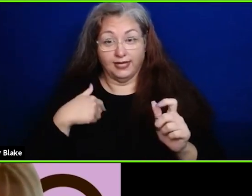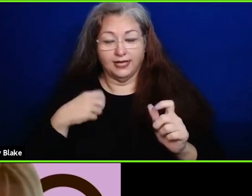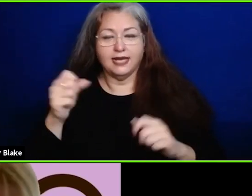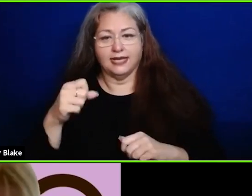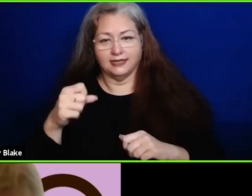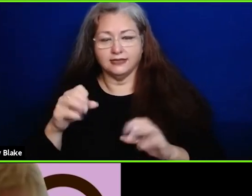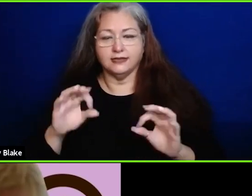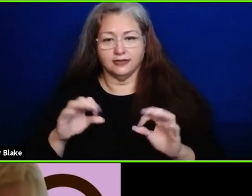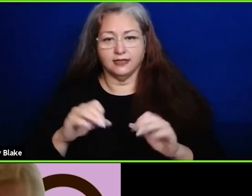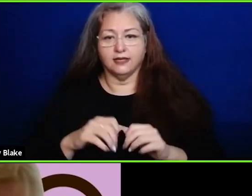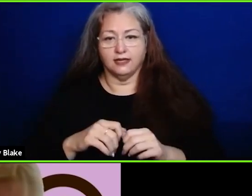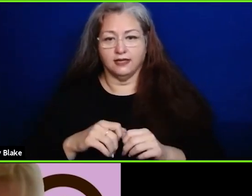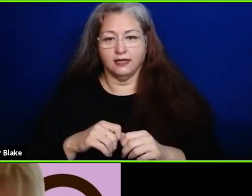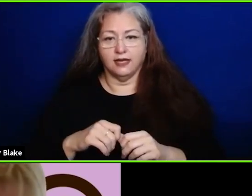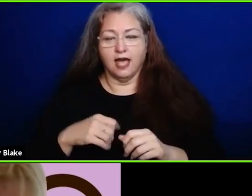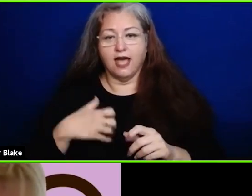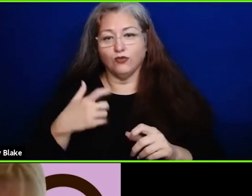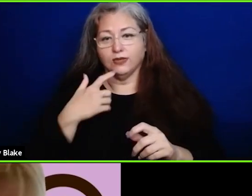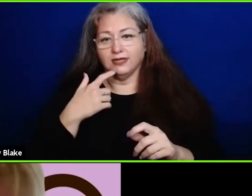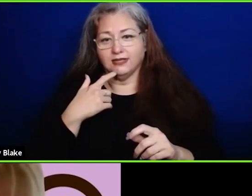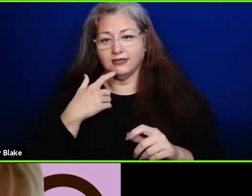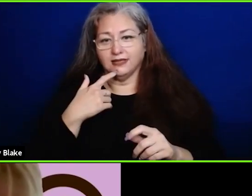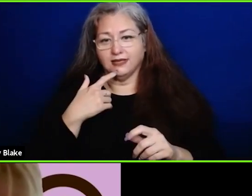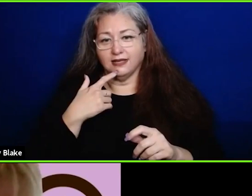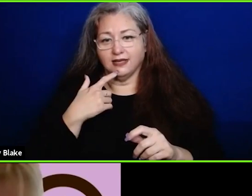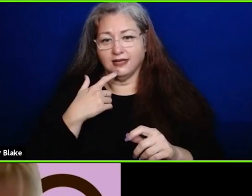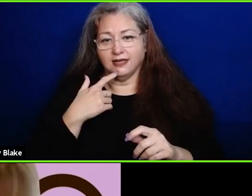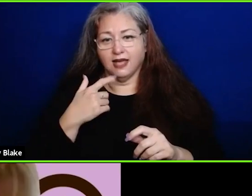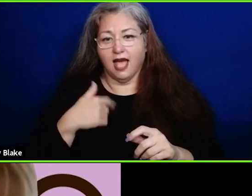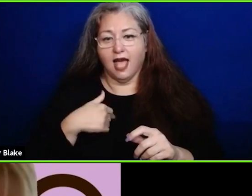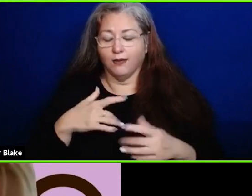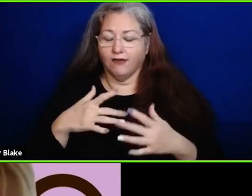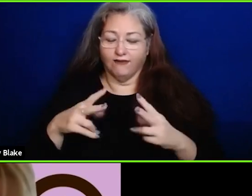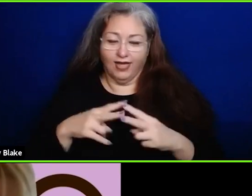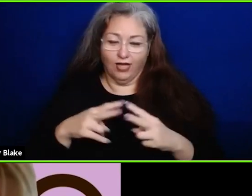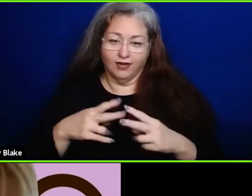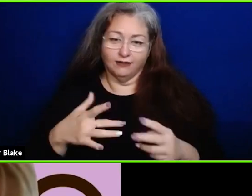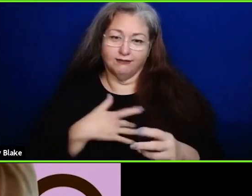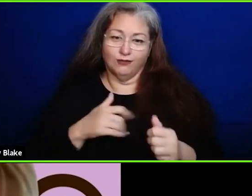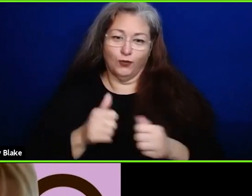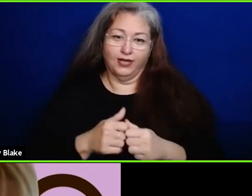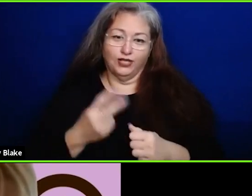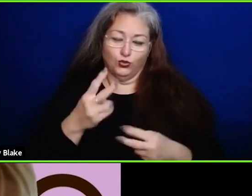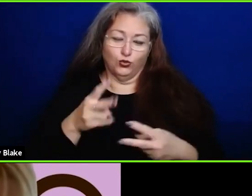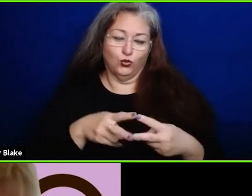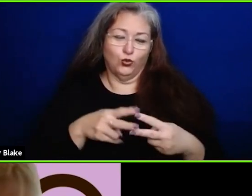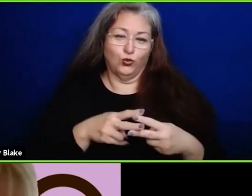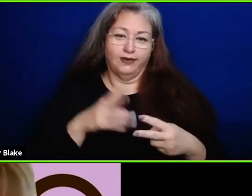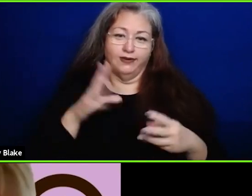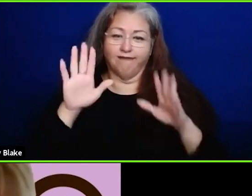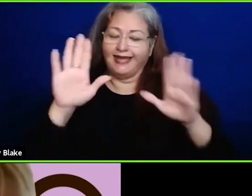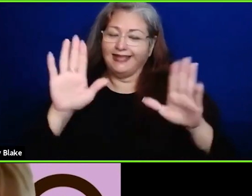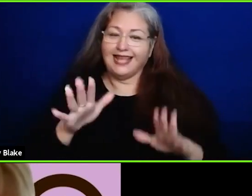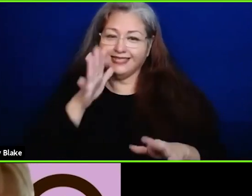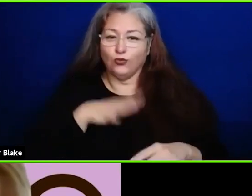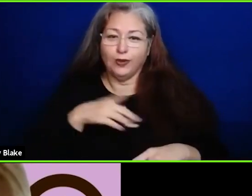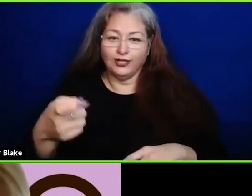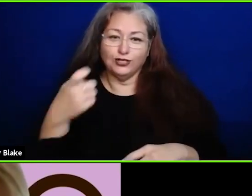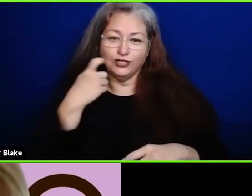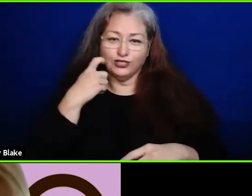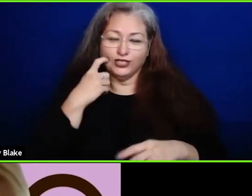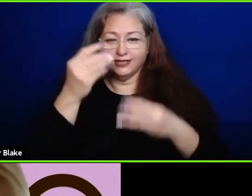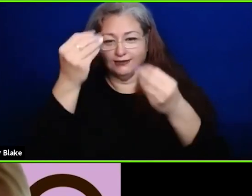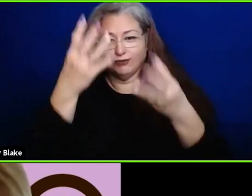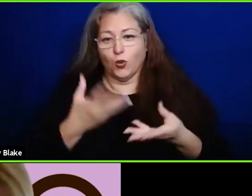Yes. Well, I have to say I'm so impressed and moved by the first two fantastic women that you have told